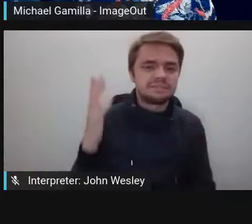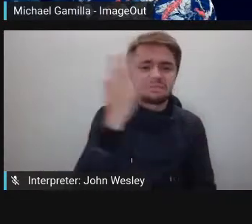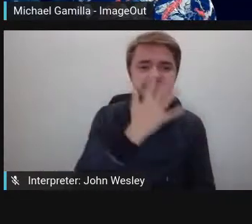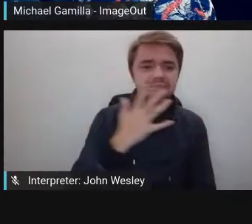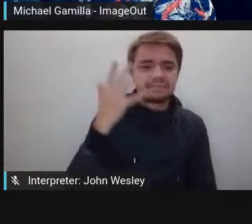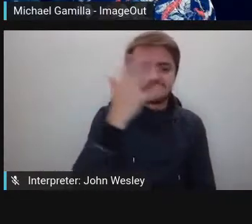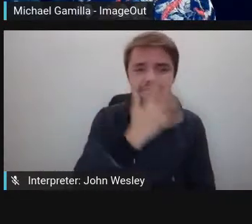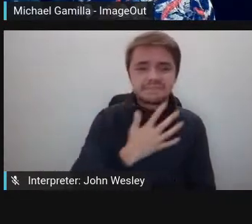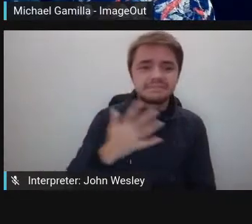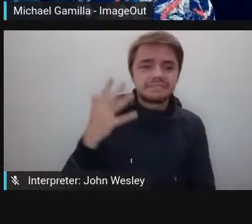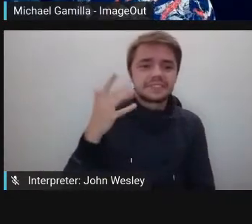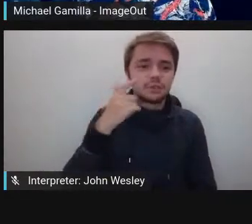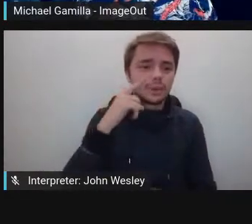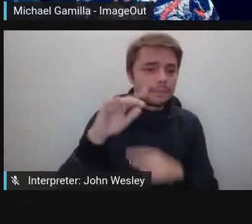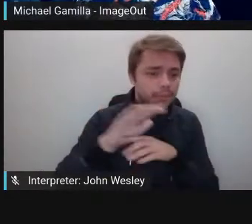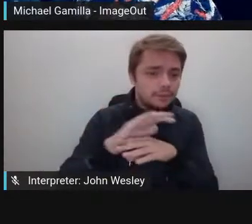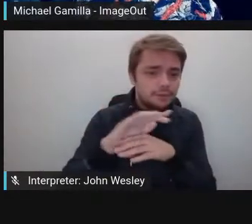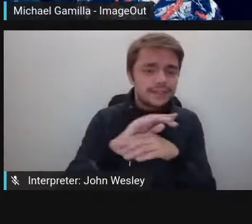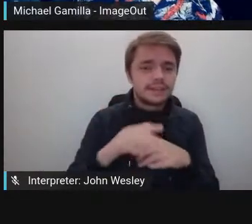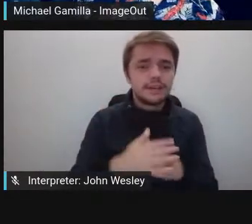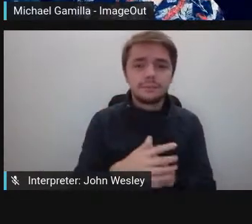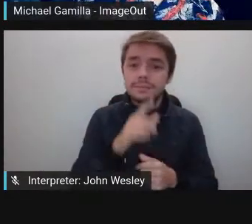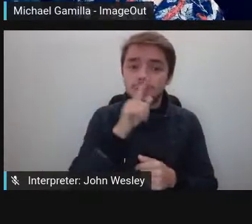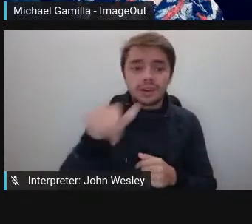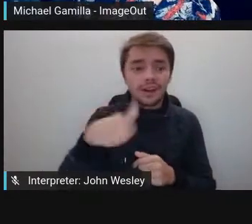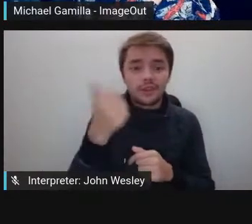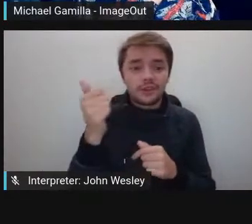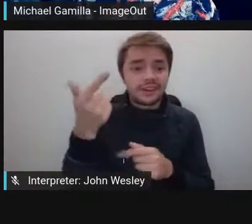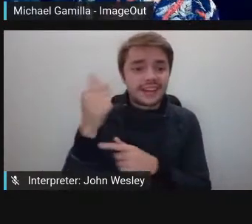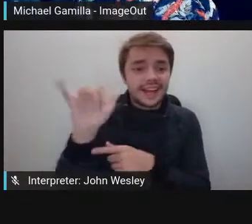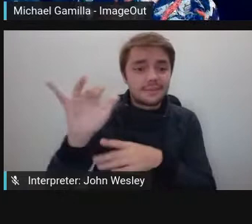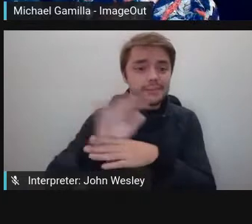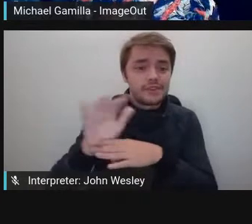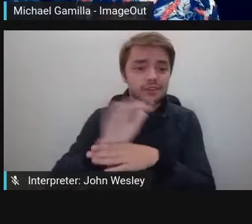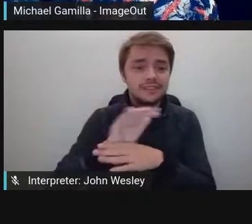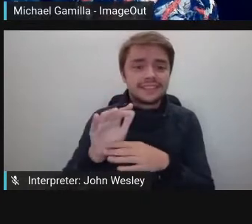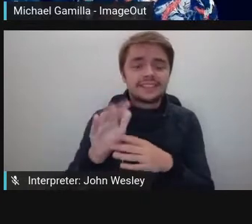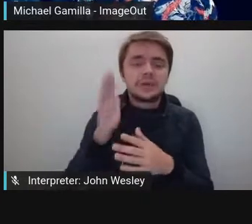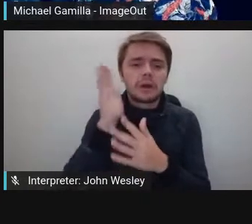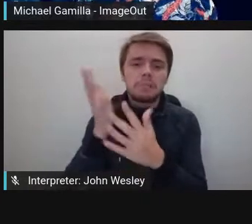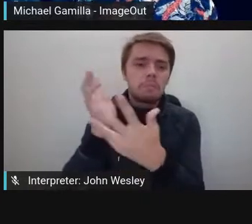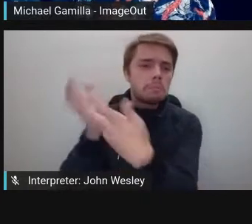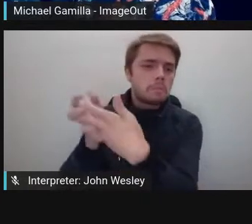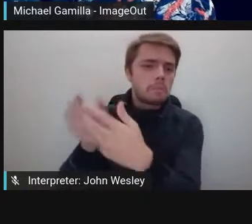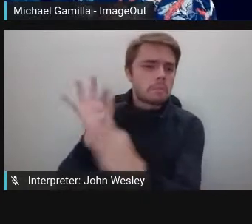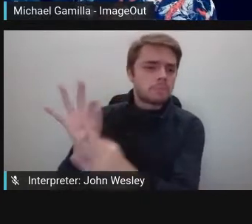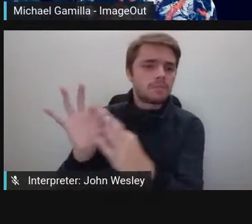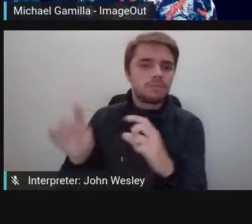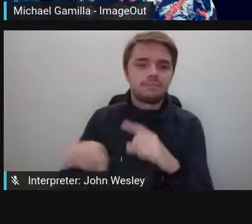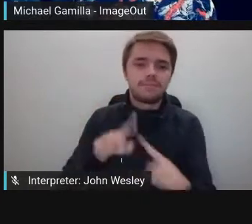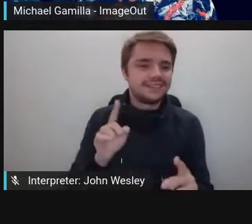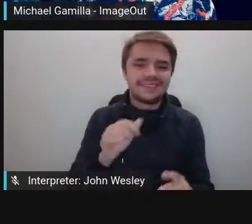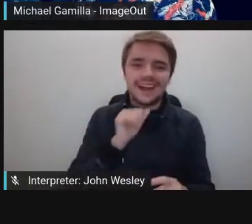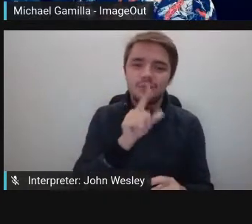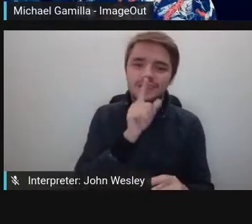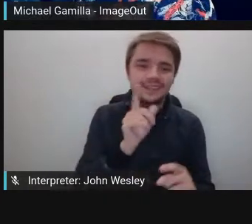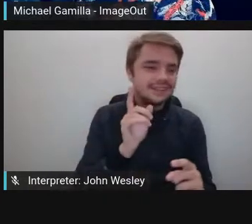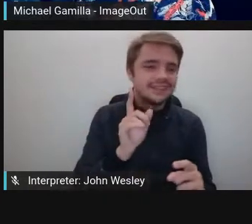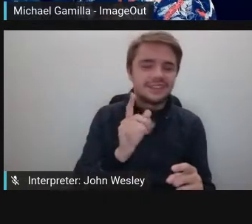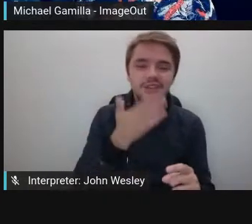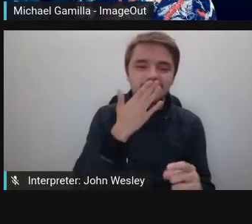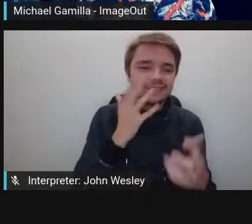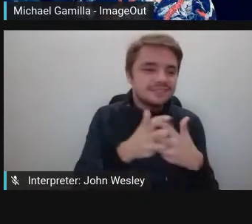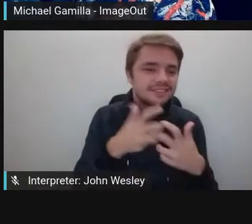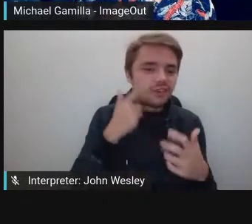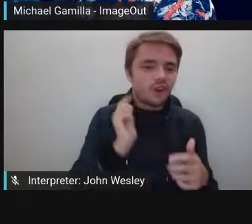sure that for other films, in other gay films would be perfect, but it just didn't fit this story. But this person was so insistent that it had to like kind of go on